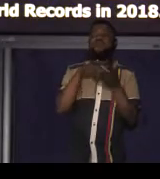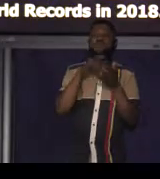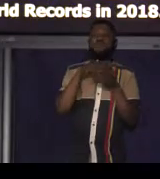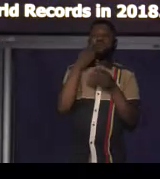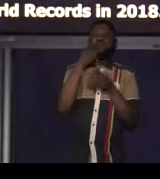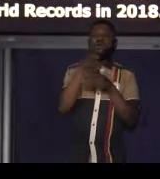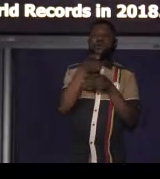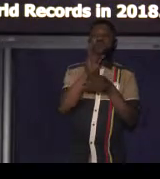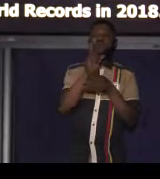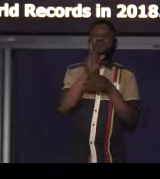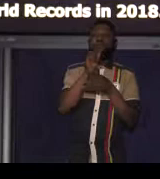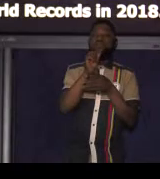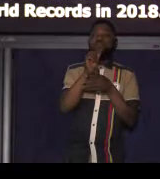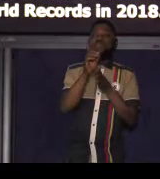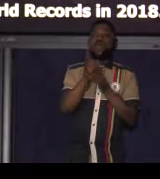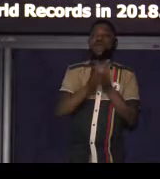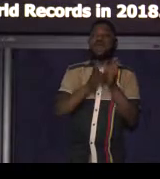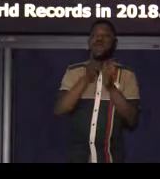read for